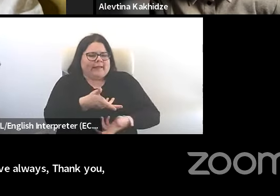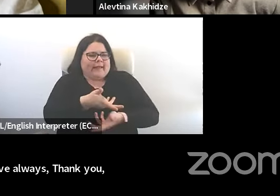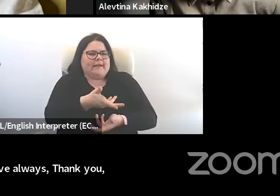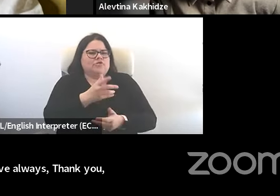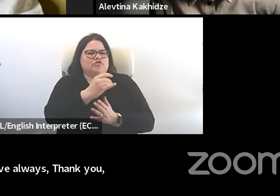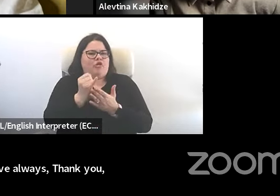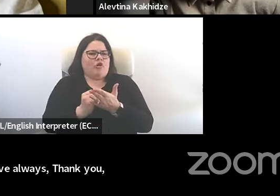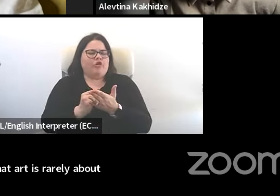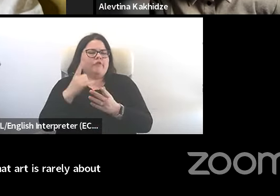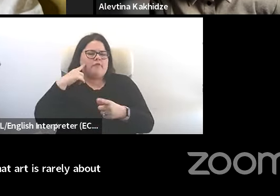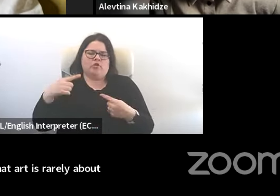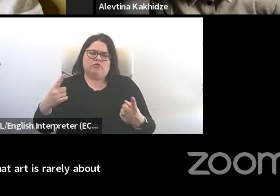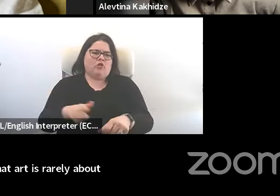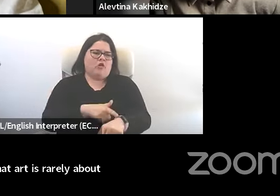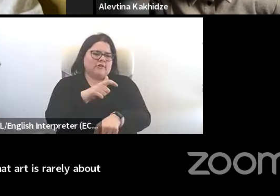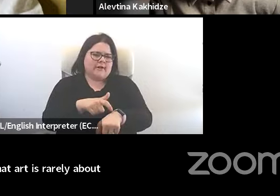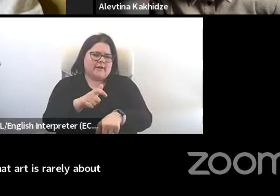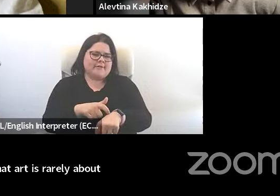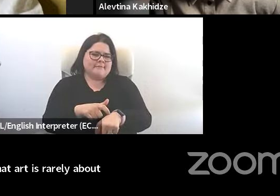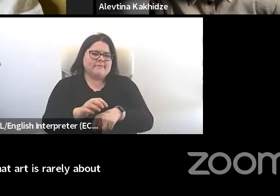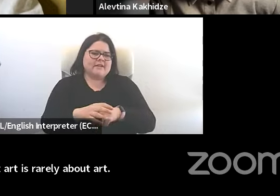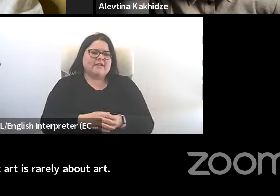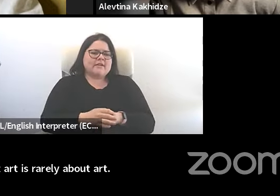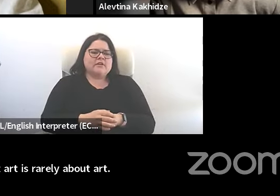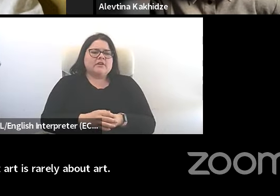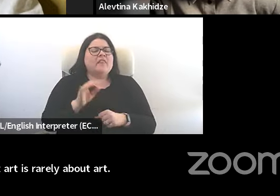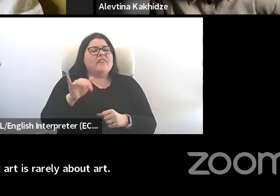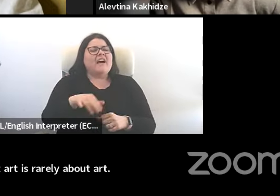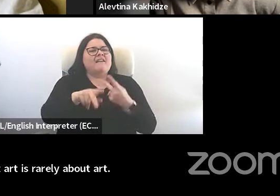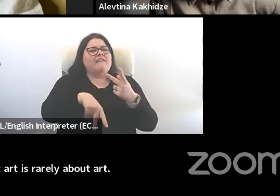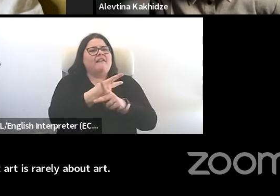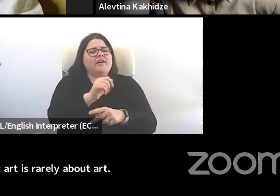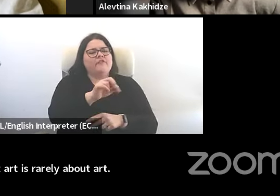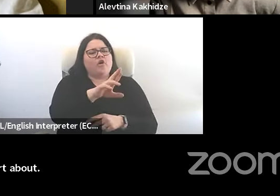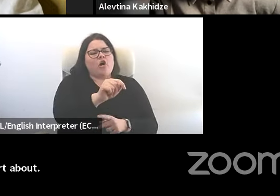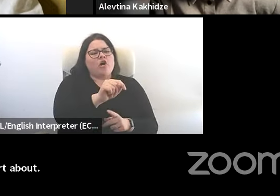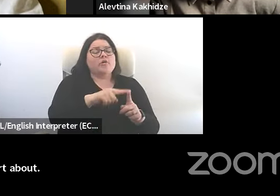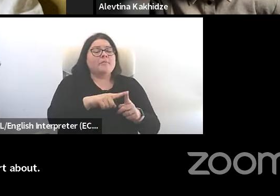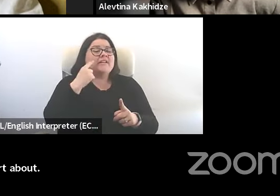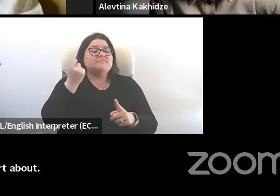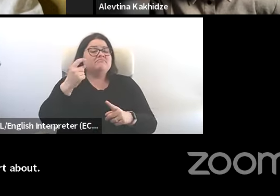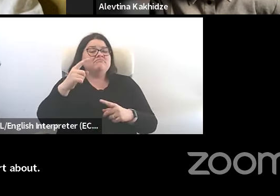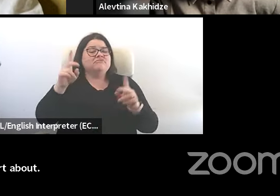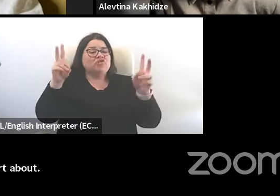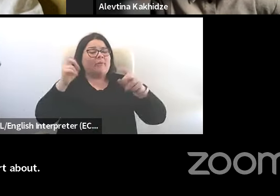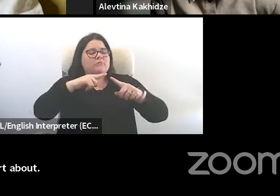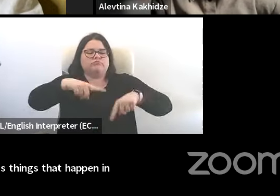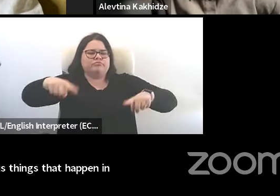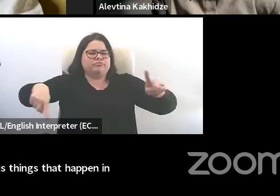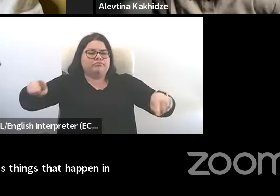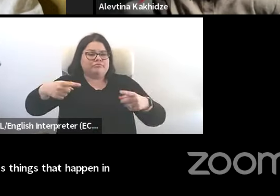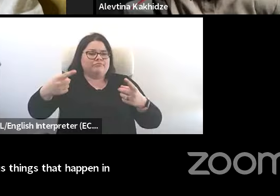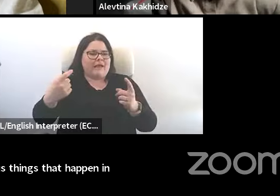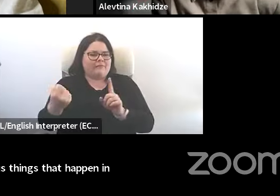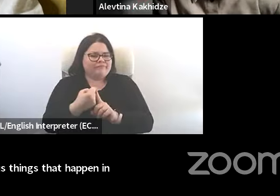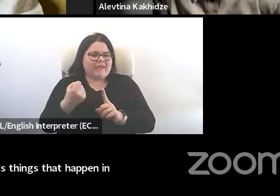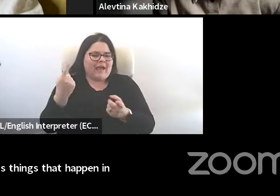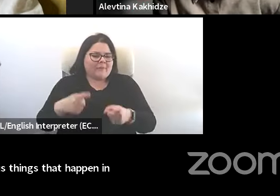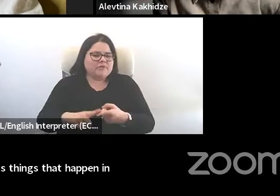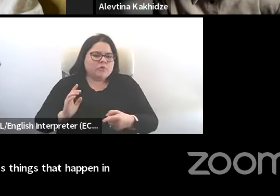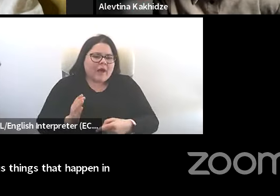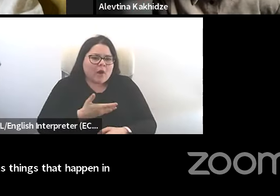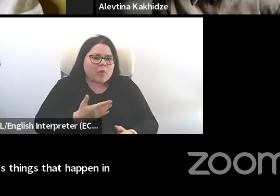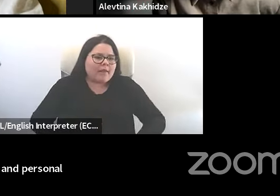rarely about art. It's art about various things that happen in our lives, social lives and personal